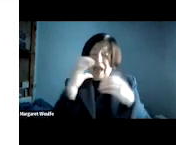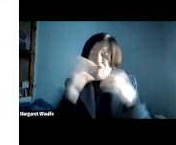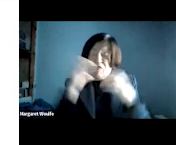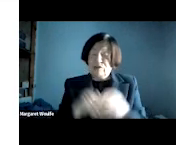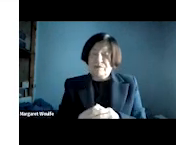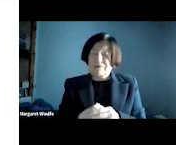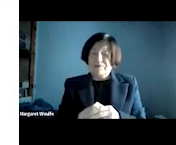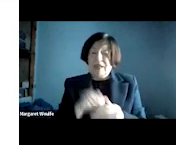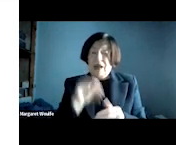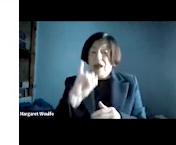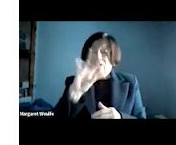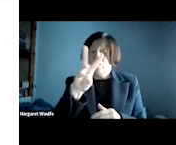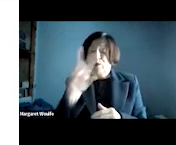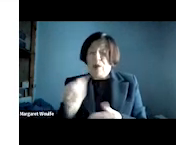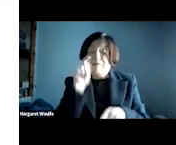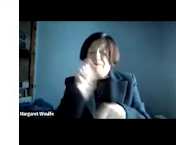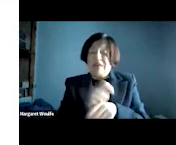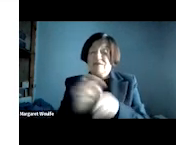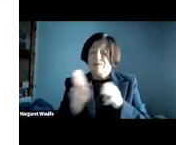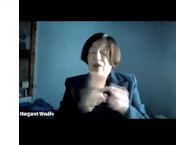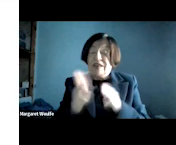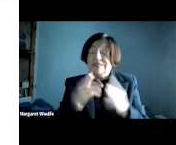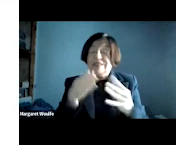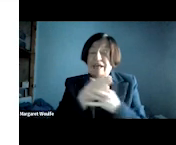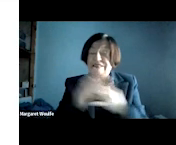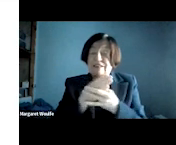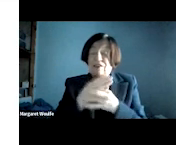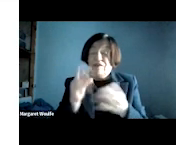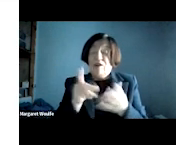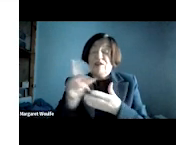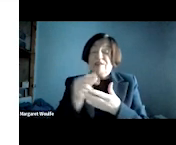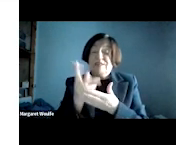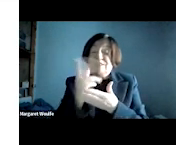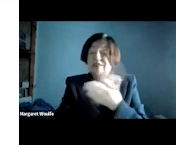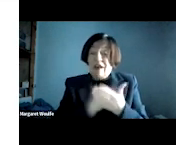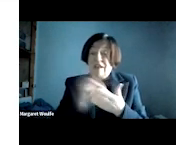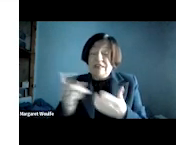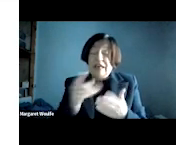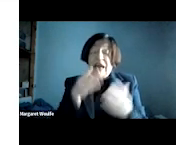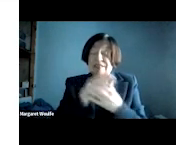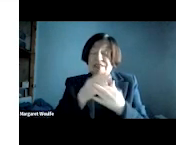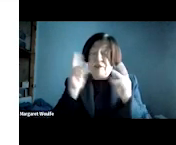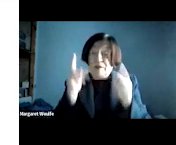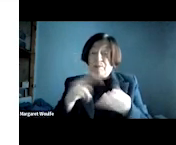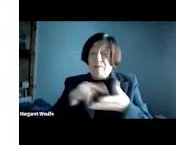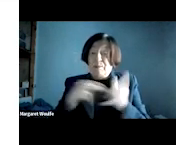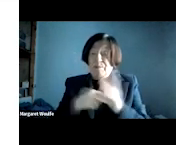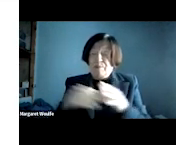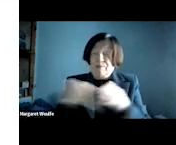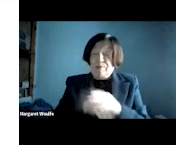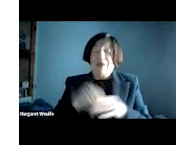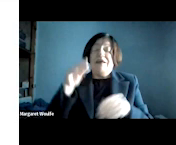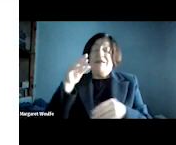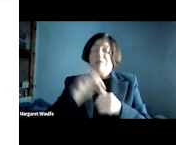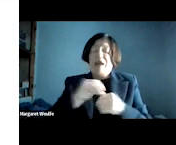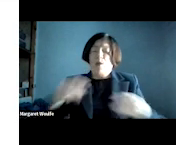The IWA best practice access guidelines for designing accessible environments as content on, in particular, wheelchair